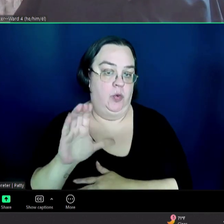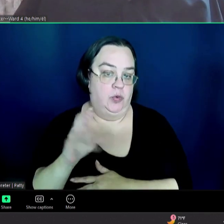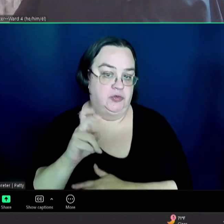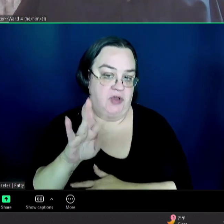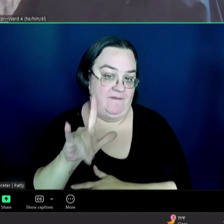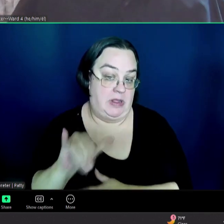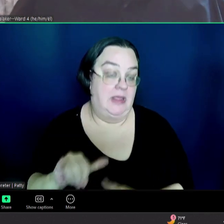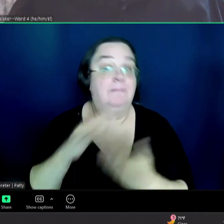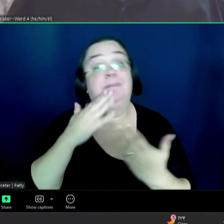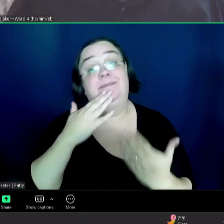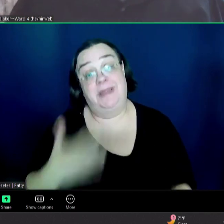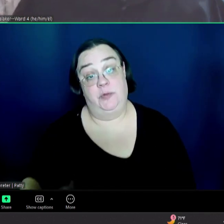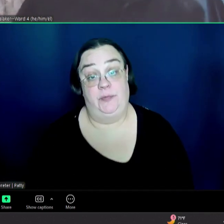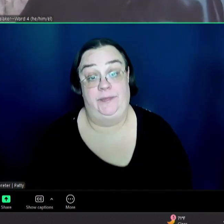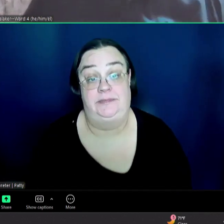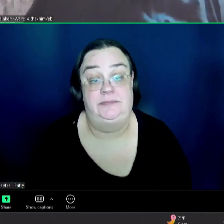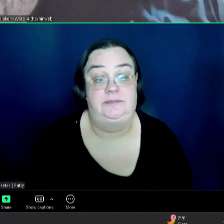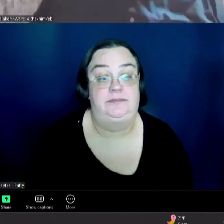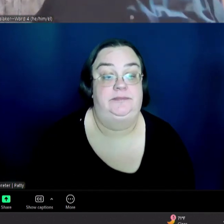Thank you.